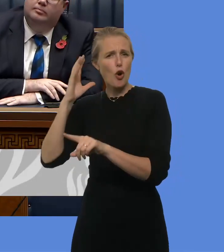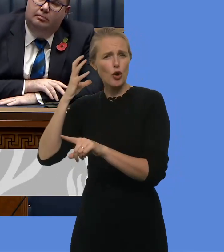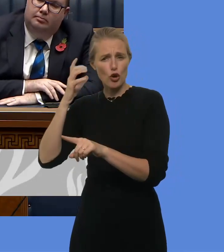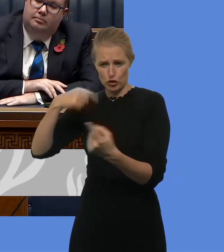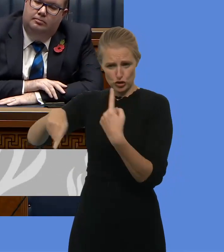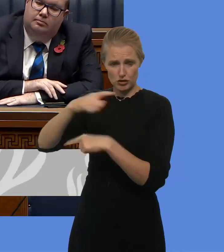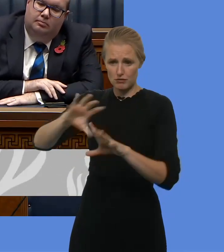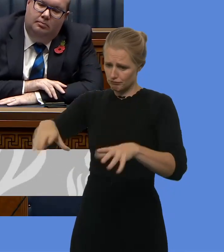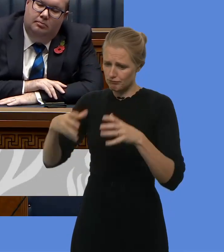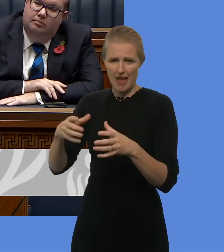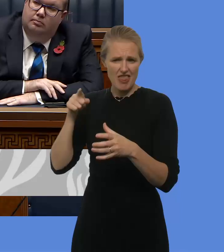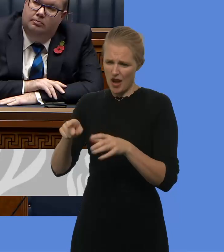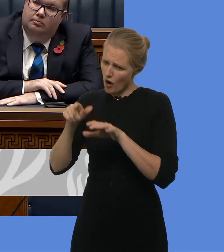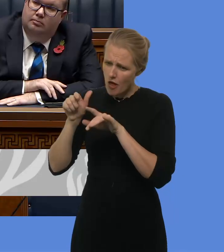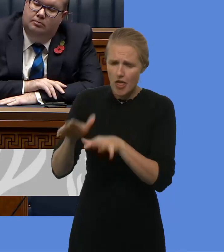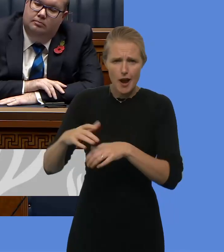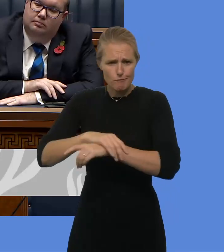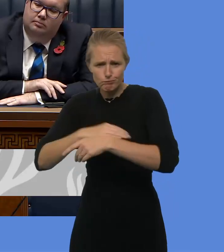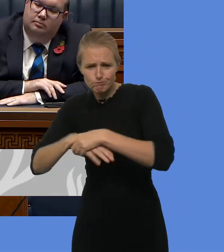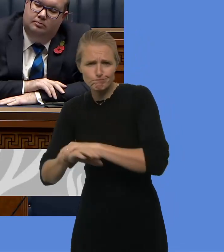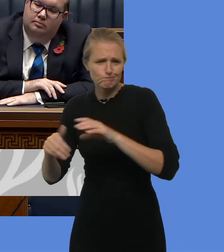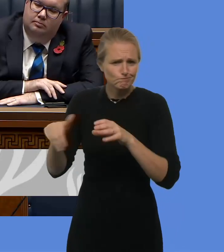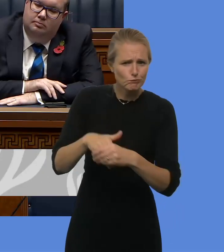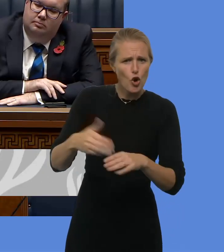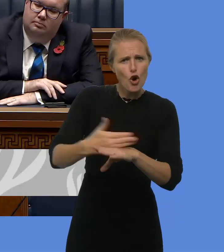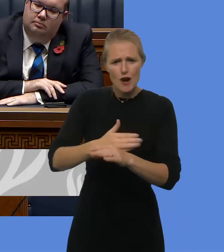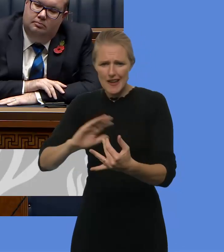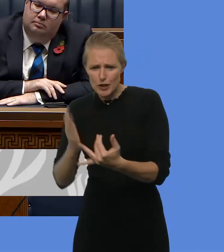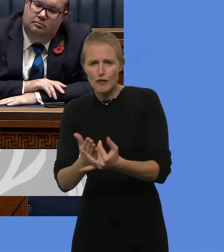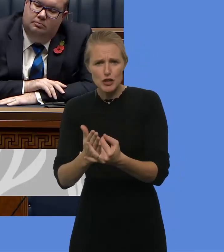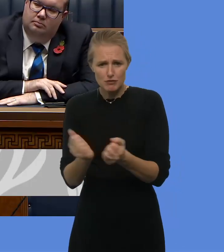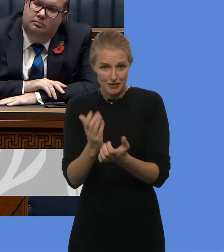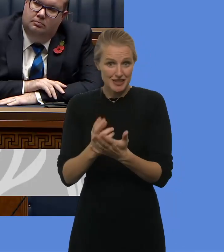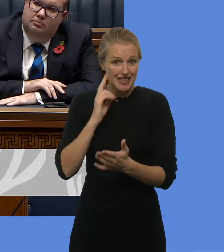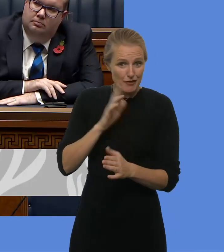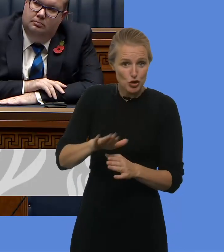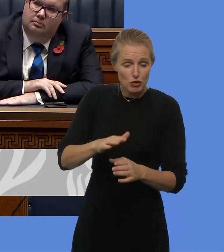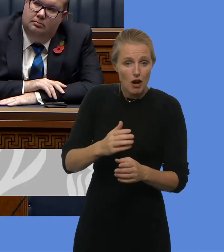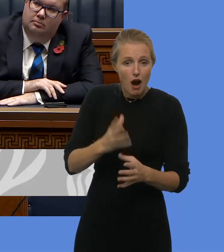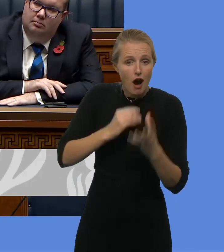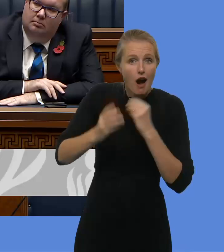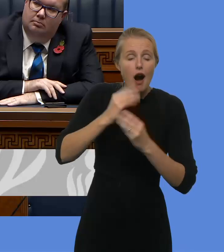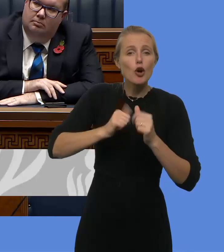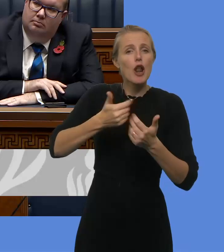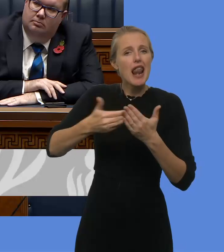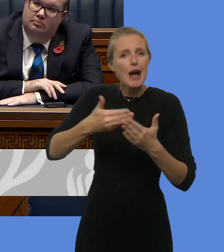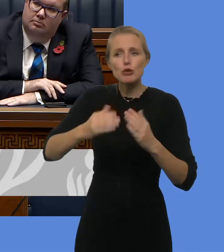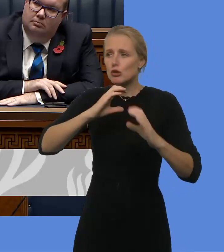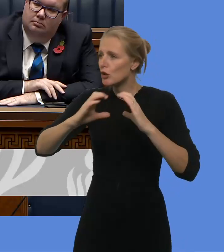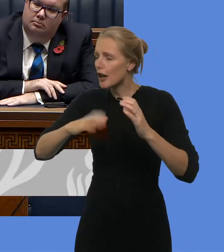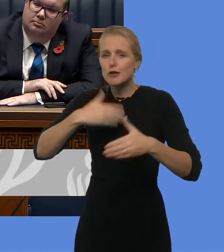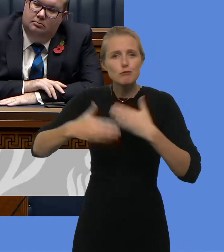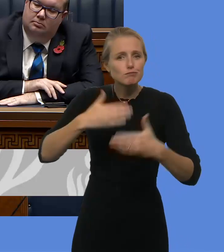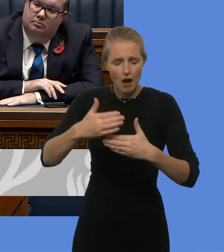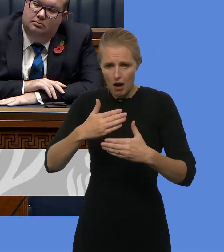are at the forefront of early intervention and play a key role in ensuring that deaf children achieve good language and communication skills, make